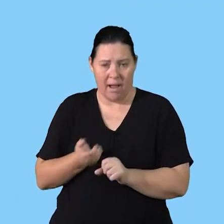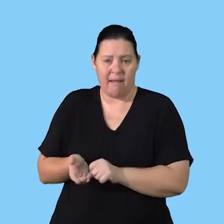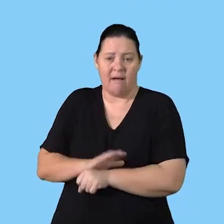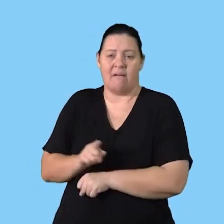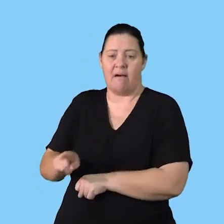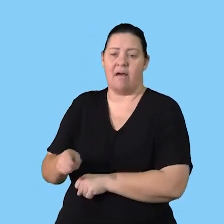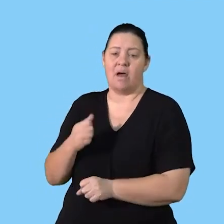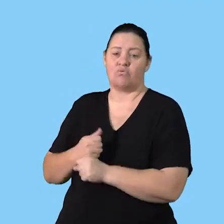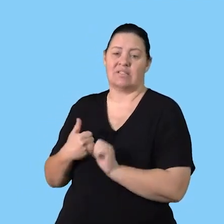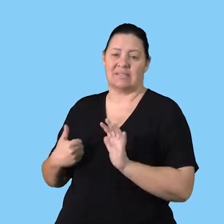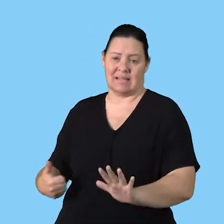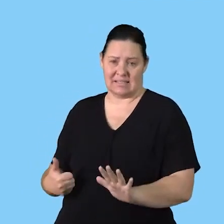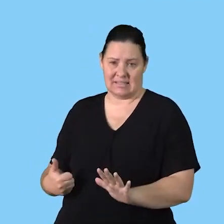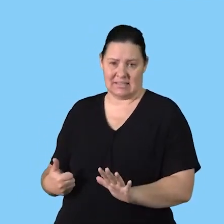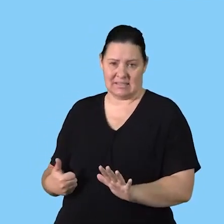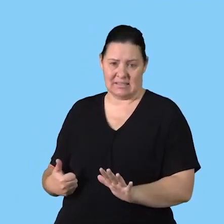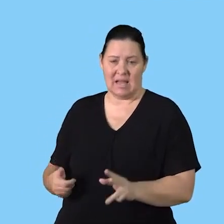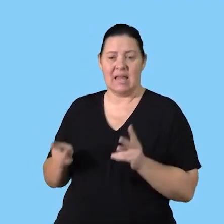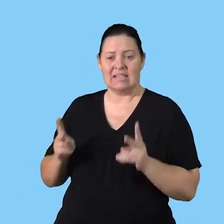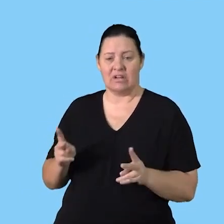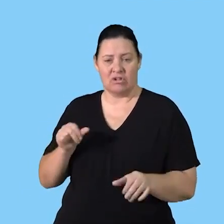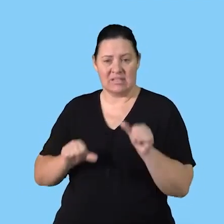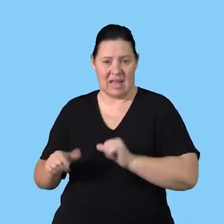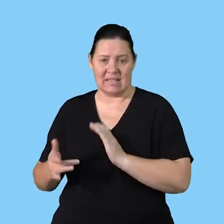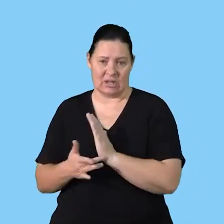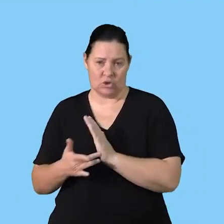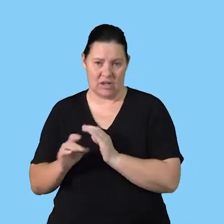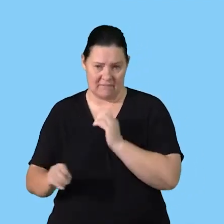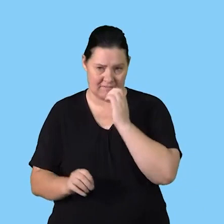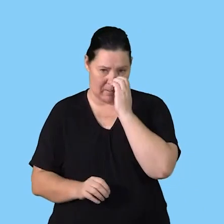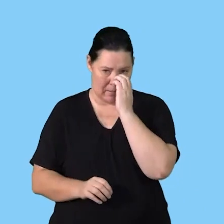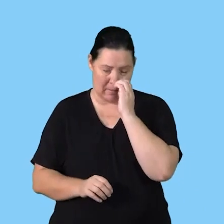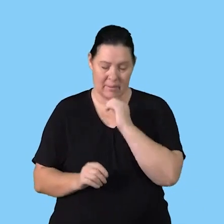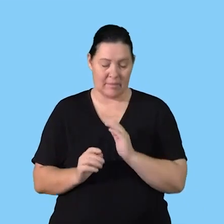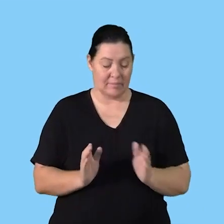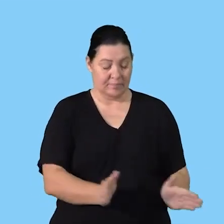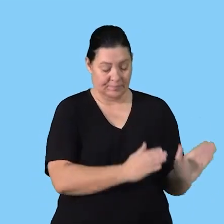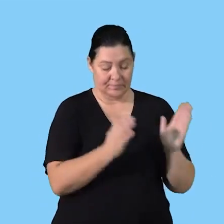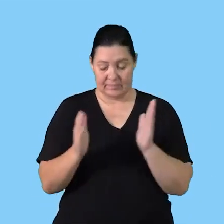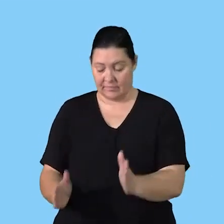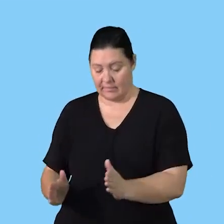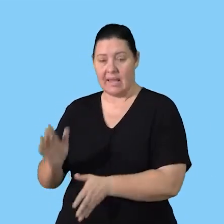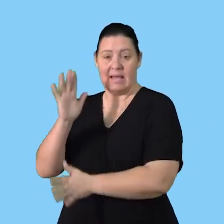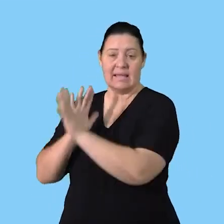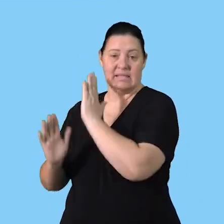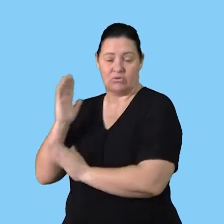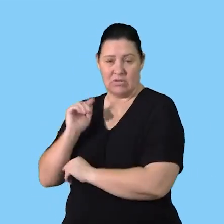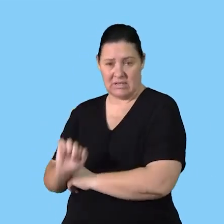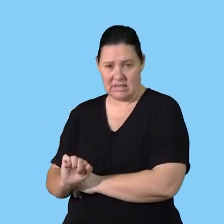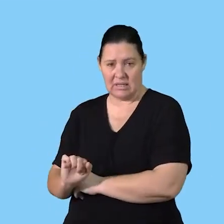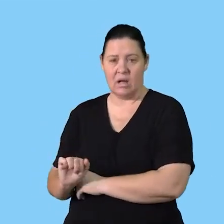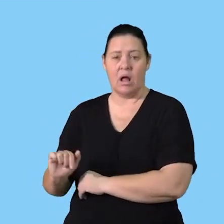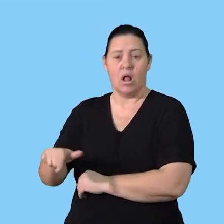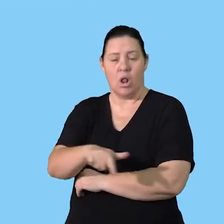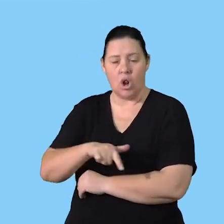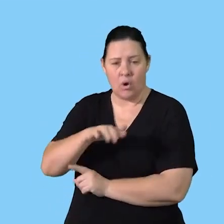is covered in Grade 6, Natural Science and Technology. In terms of history, in history, we have got the history